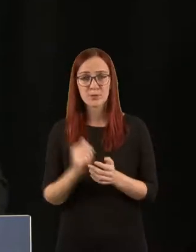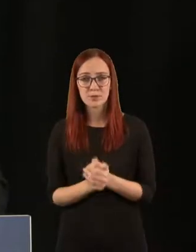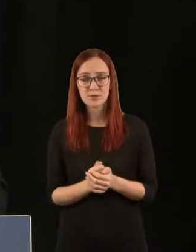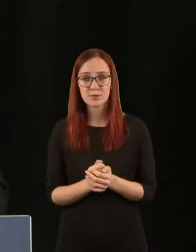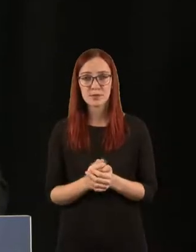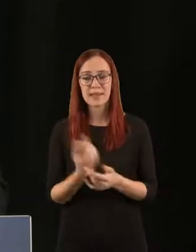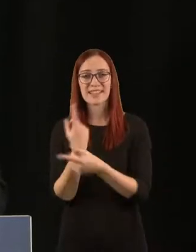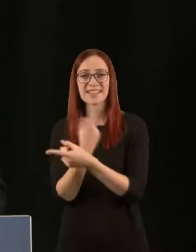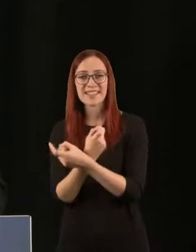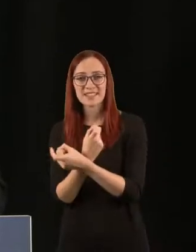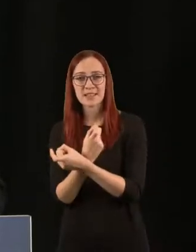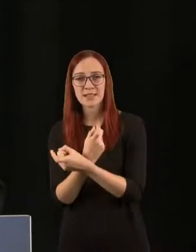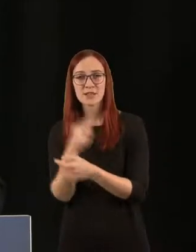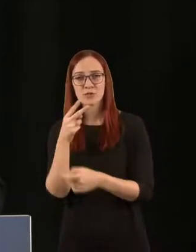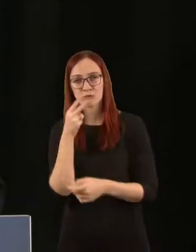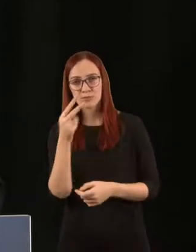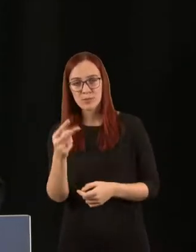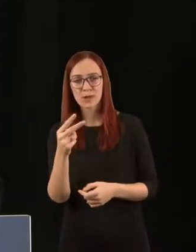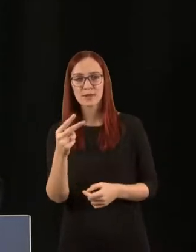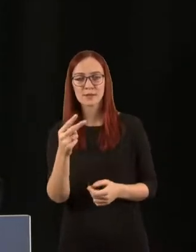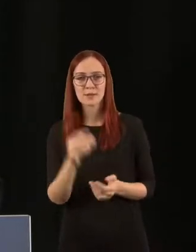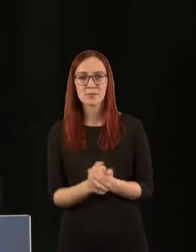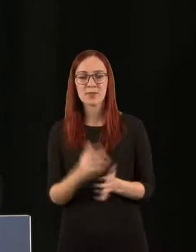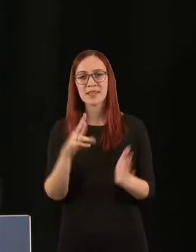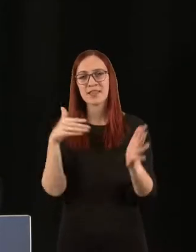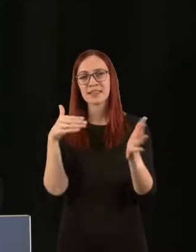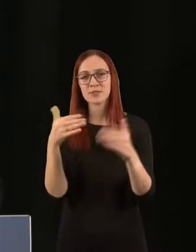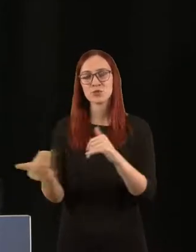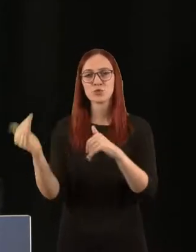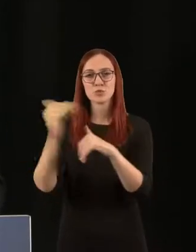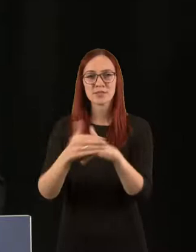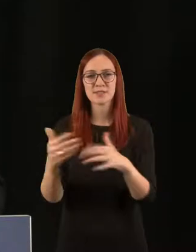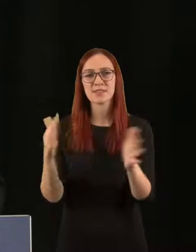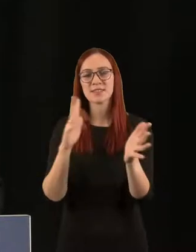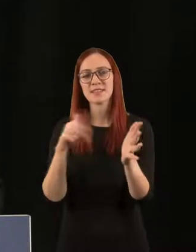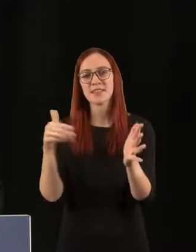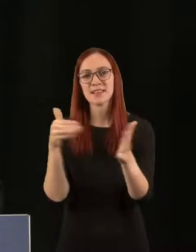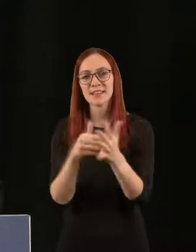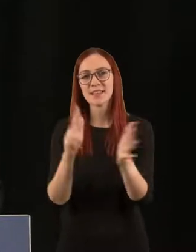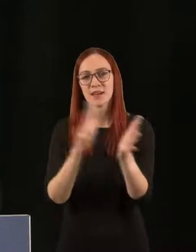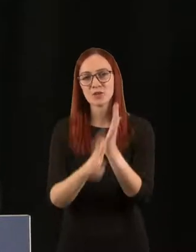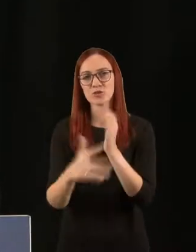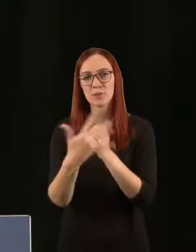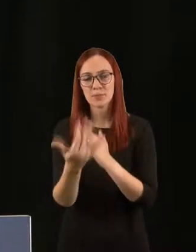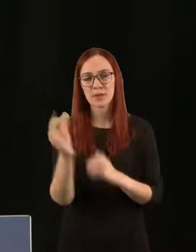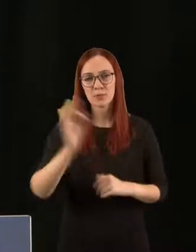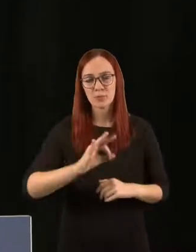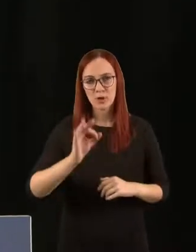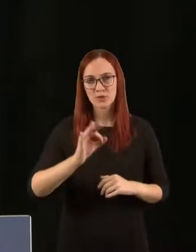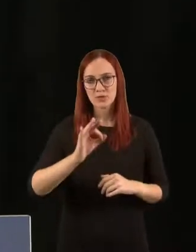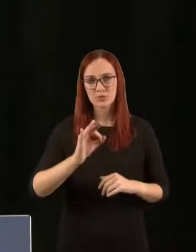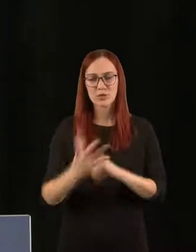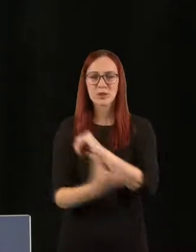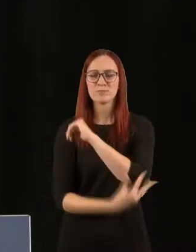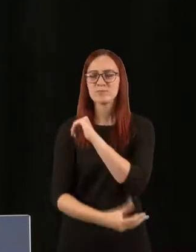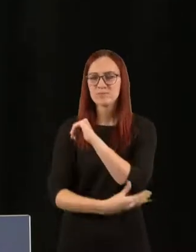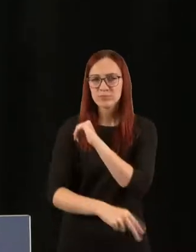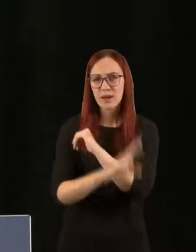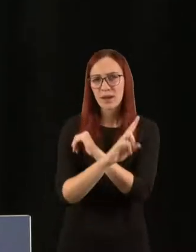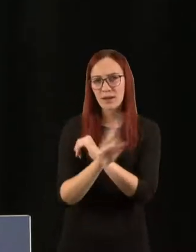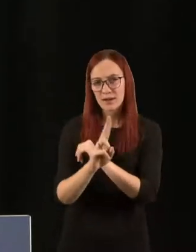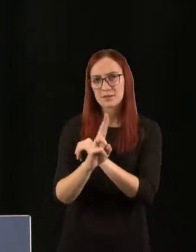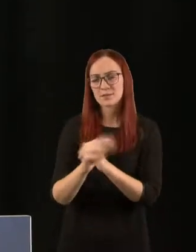Dyzelinu mes numatome irgi subsidijas iki 85%. And even for this year, we